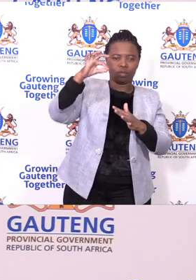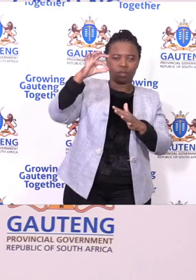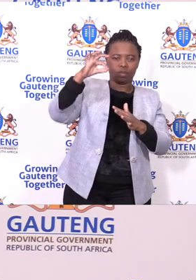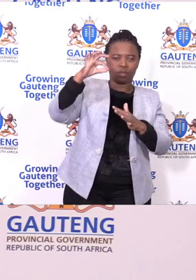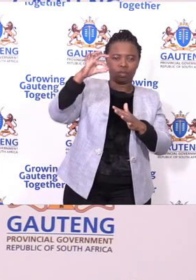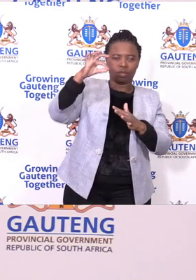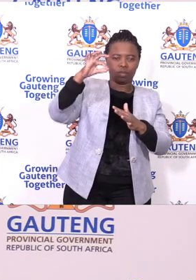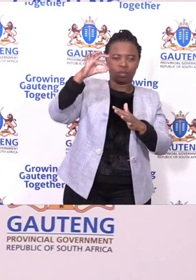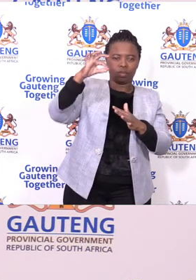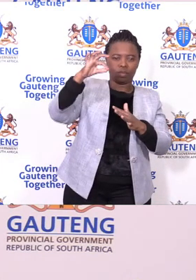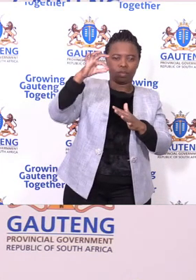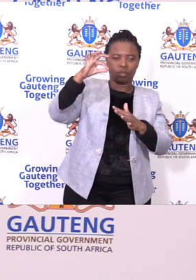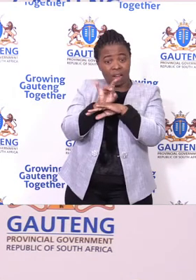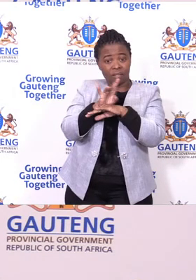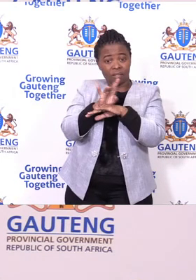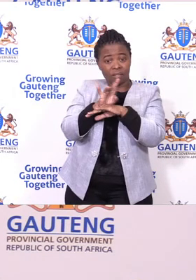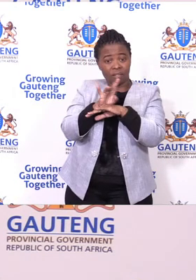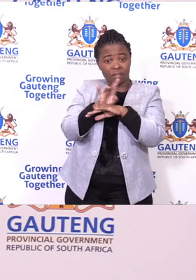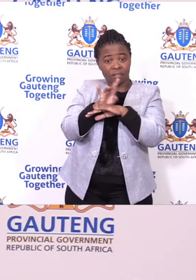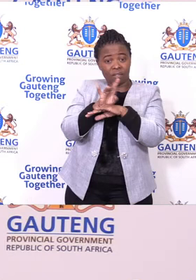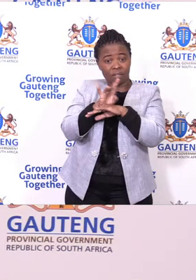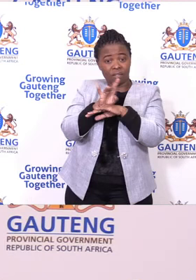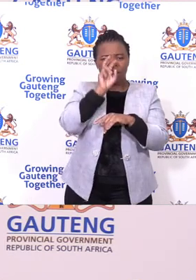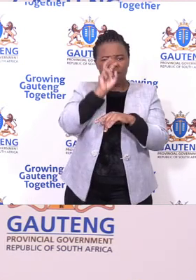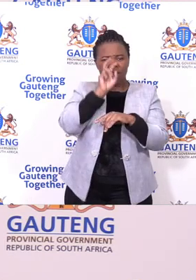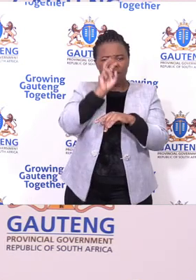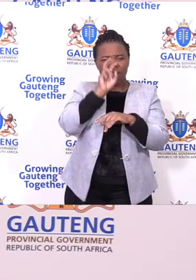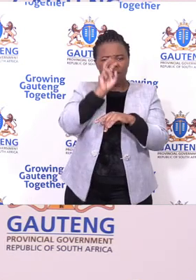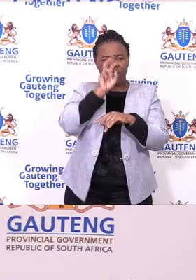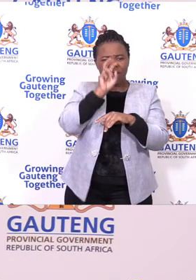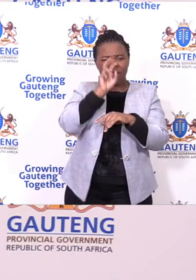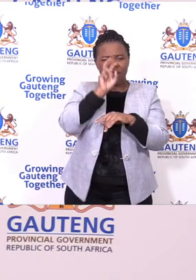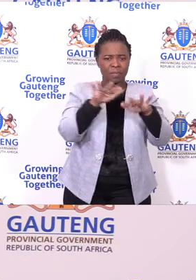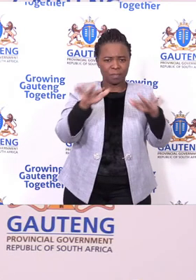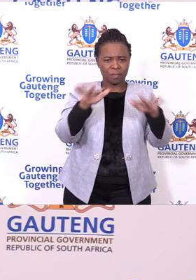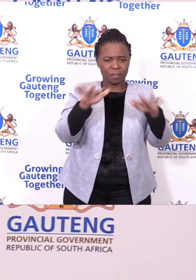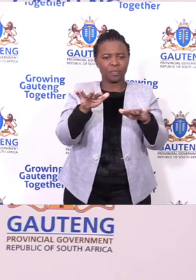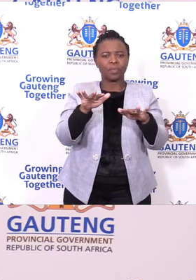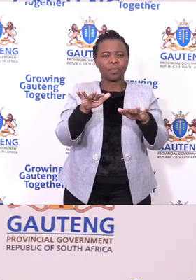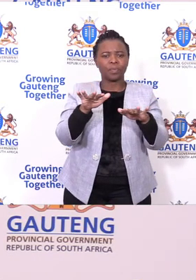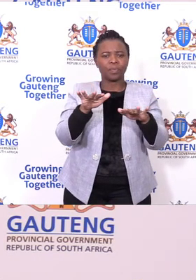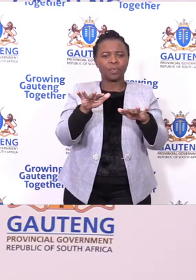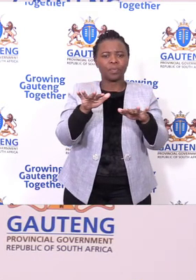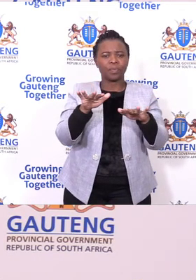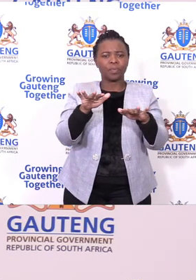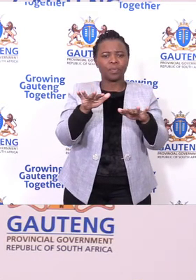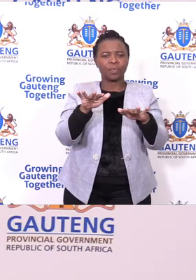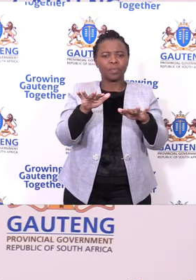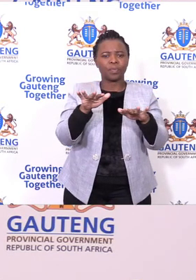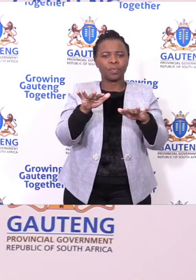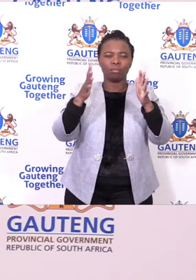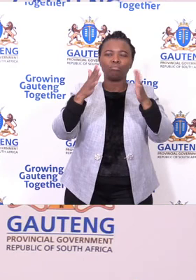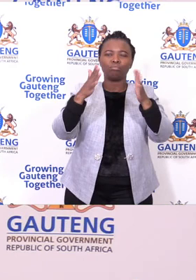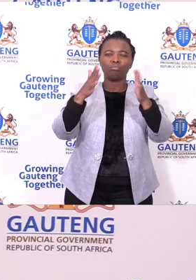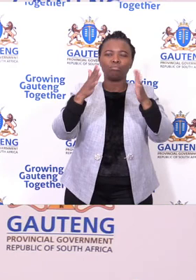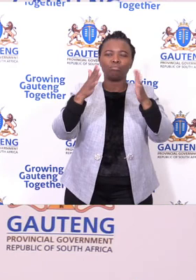now advised that we need to do and advise everyone is to just increase general circulation of air within the spaces